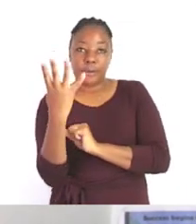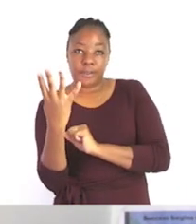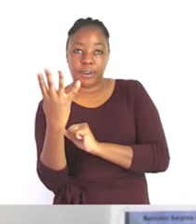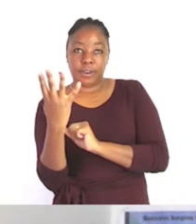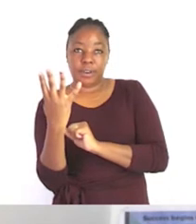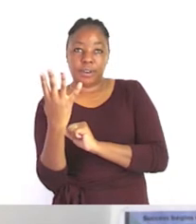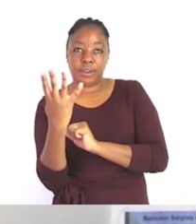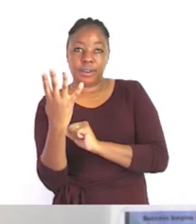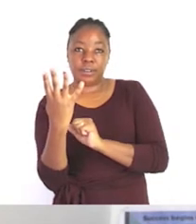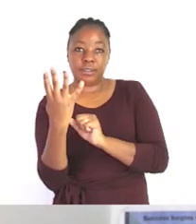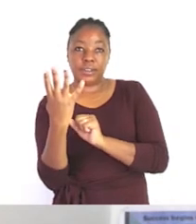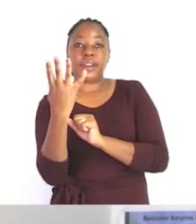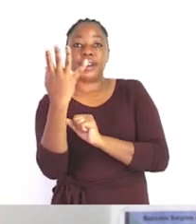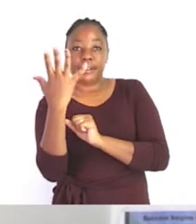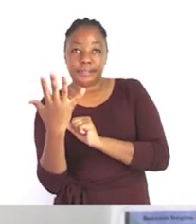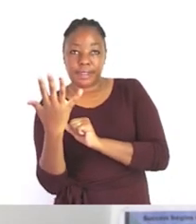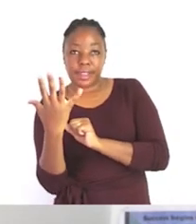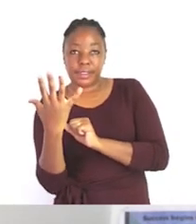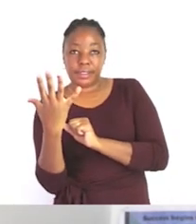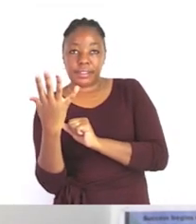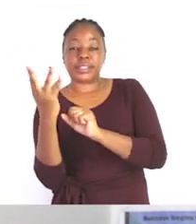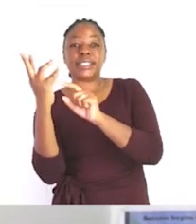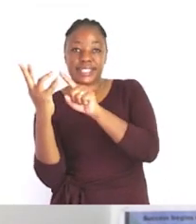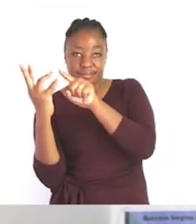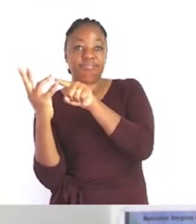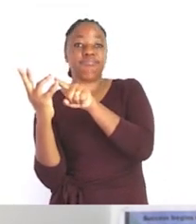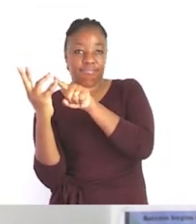4, 5, 6.